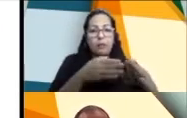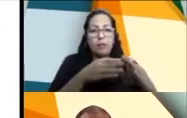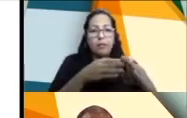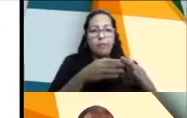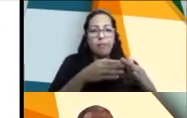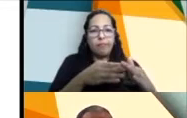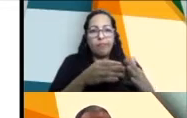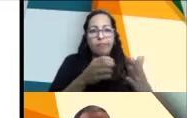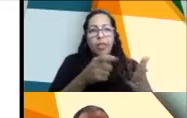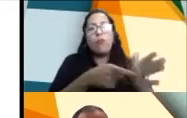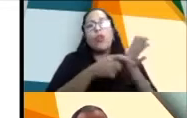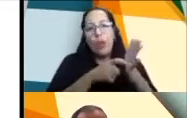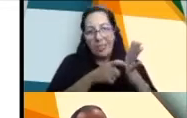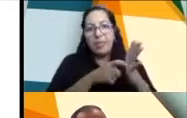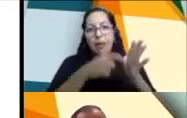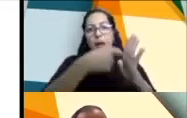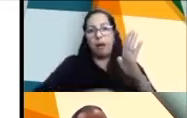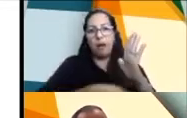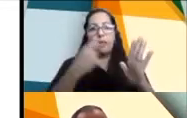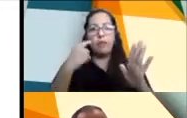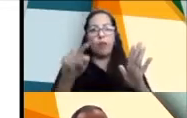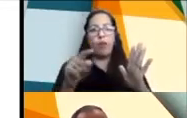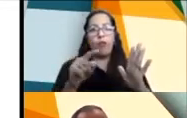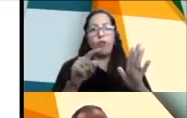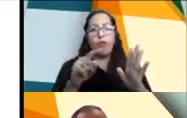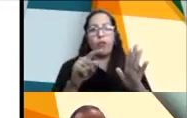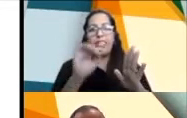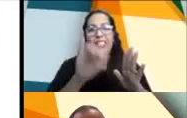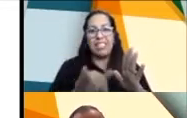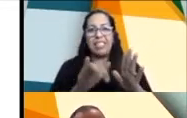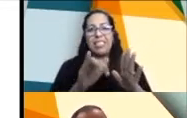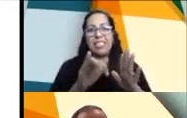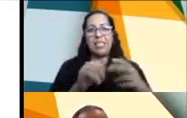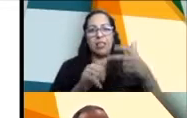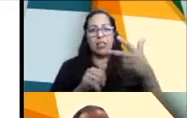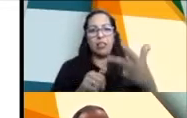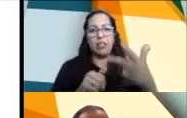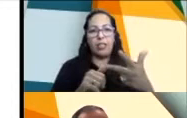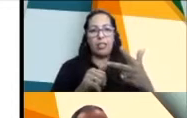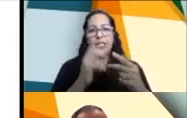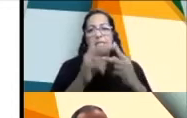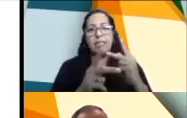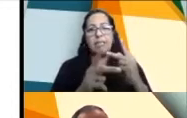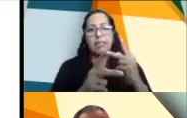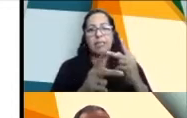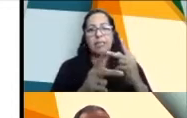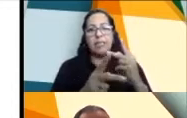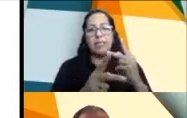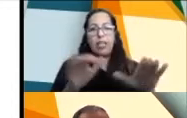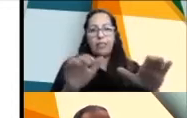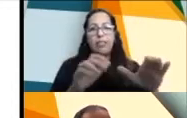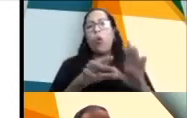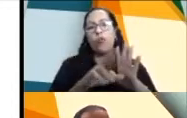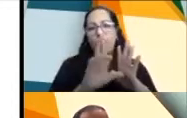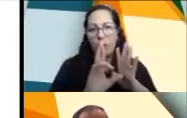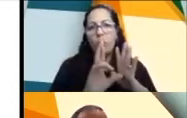or requesting costs in the forms for these 3 typical activities or reviews